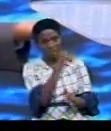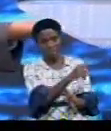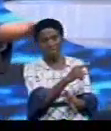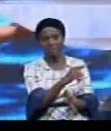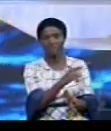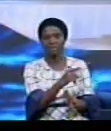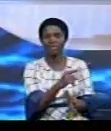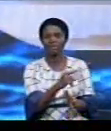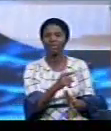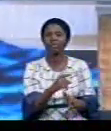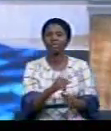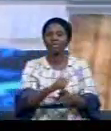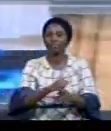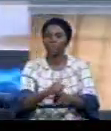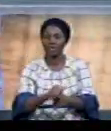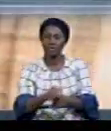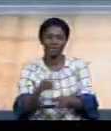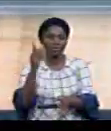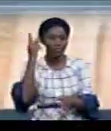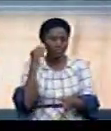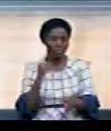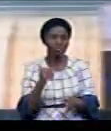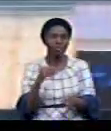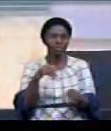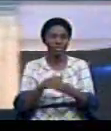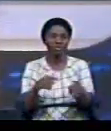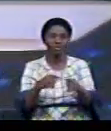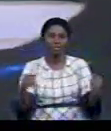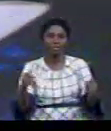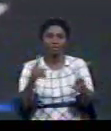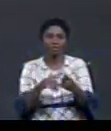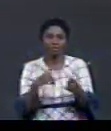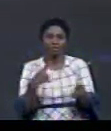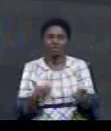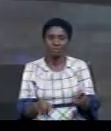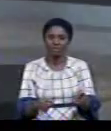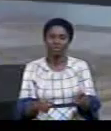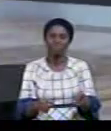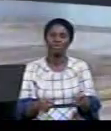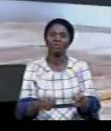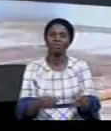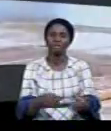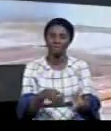God. Because of that, he brought the storm